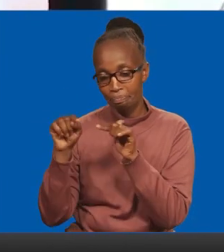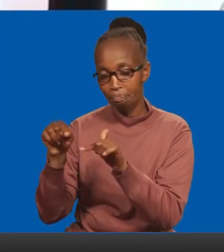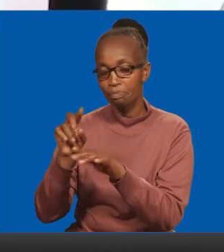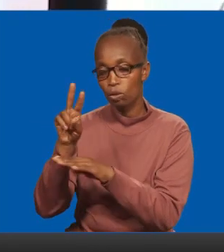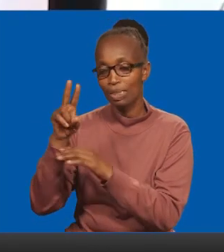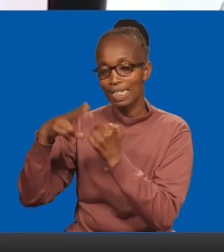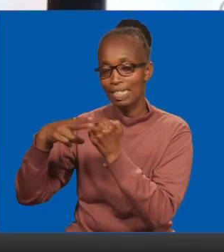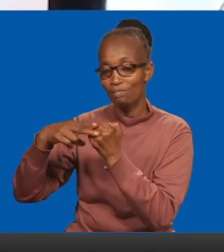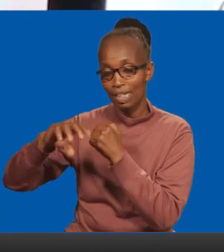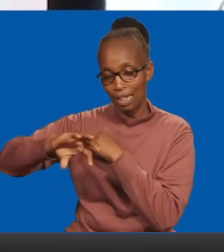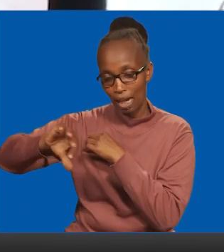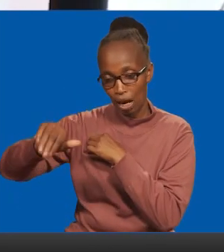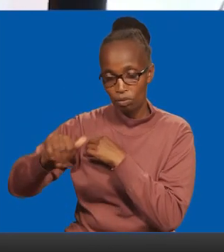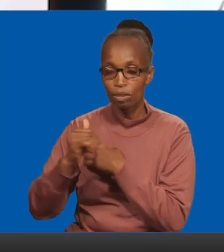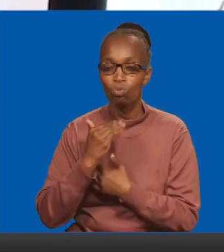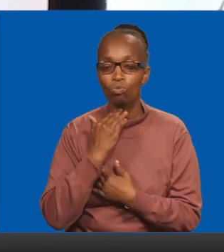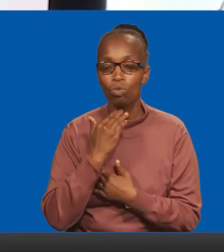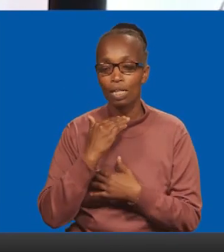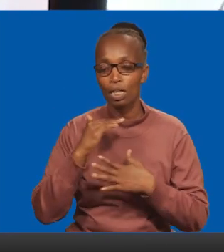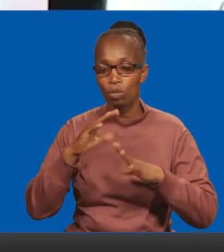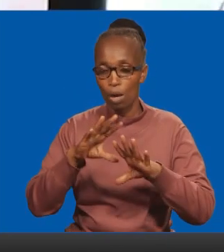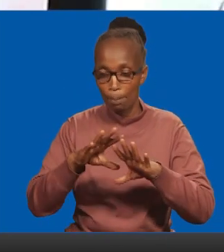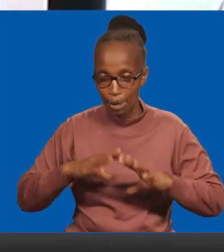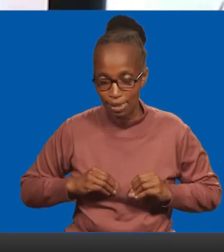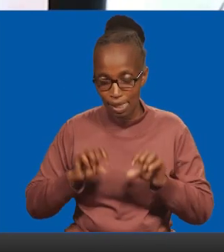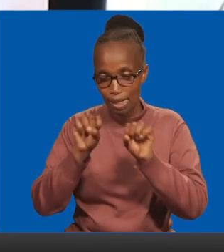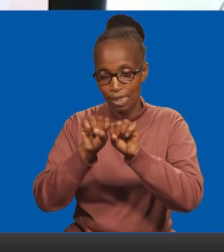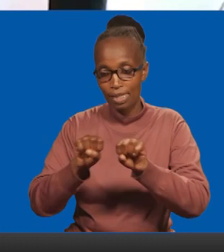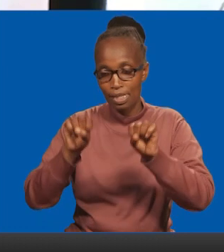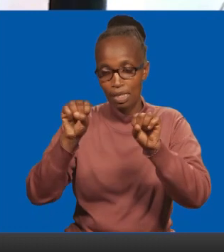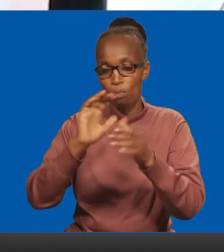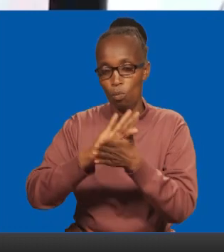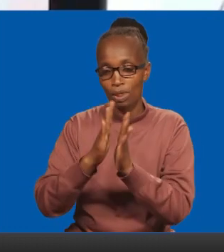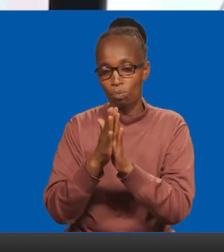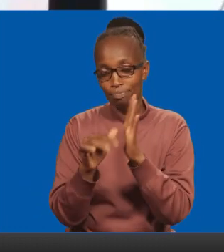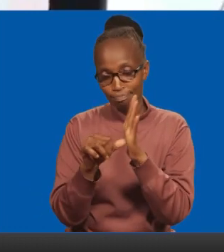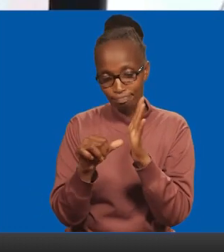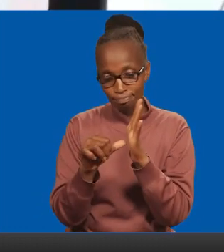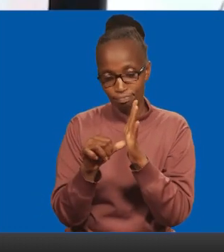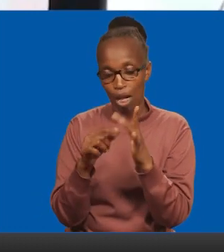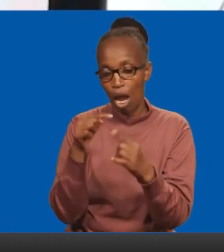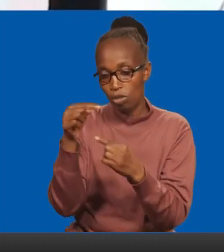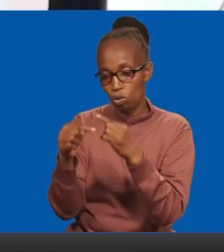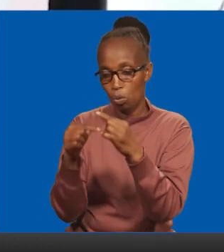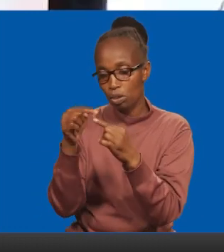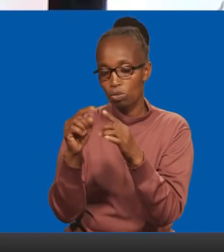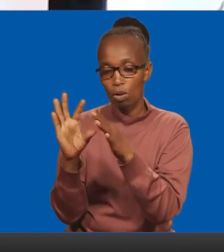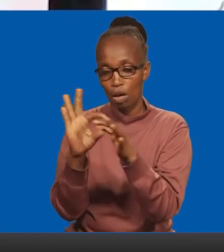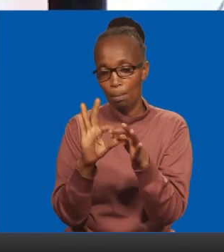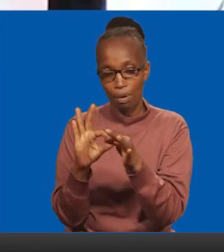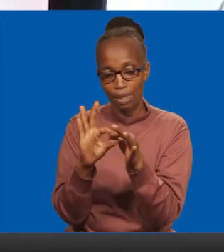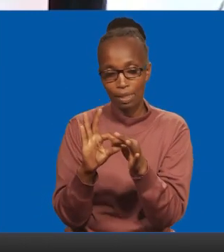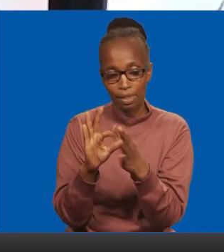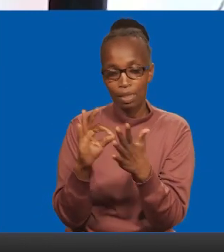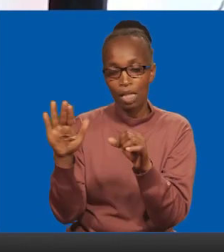27 counties that have not embraced the system will do so without delay. As we